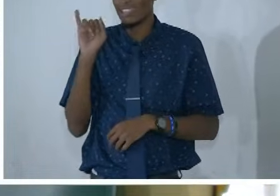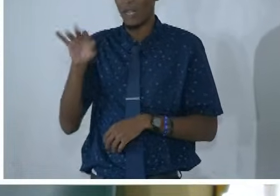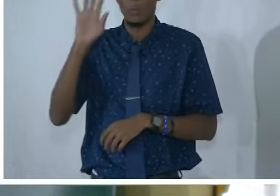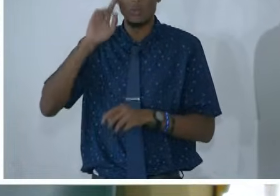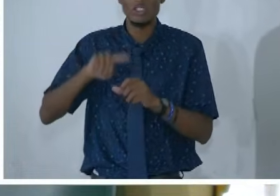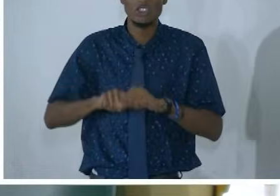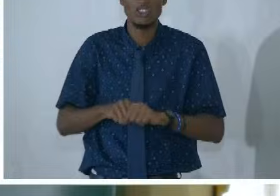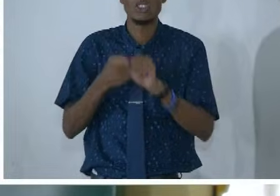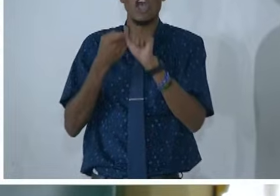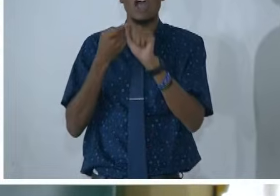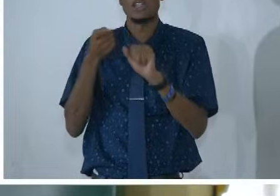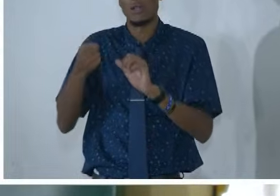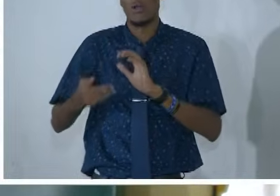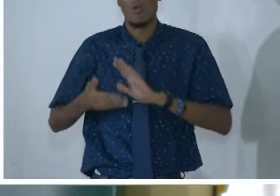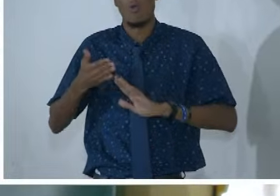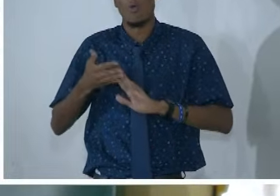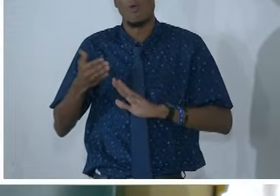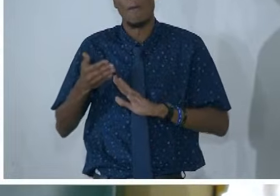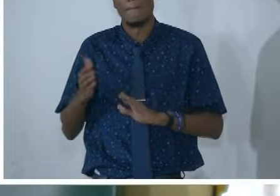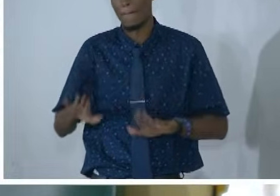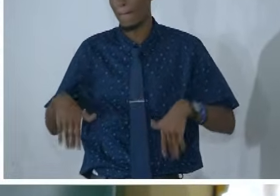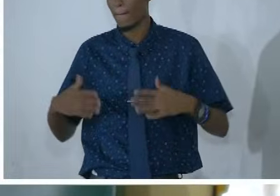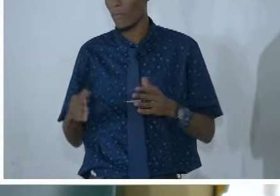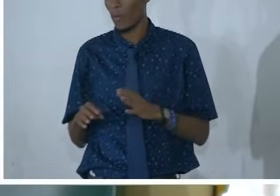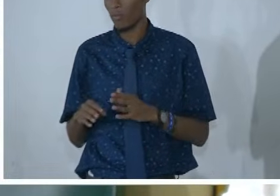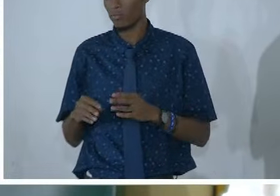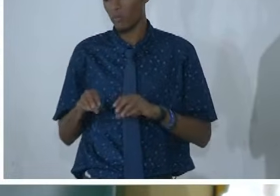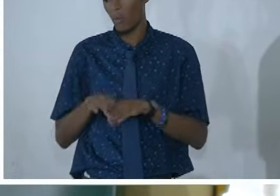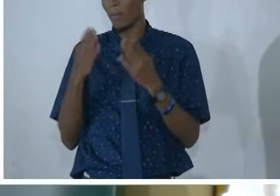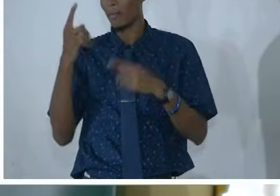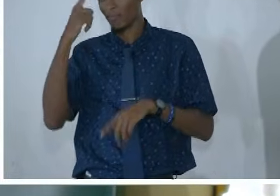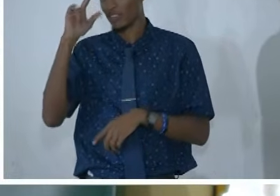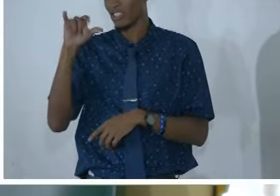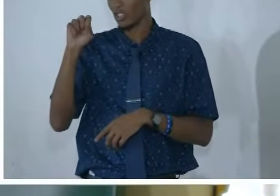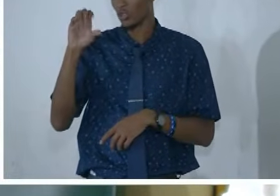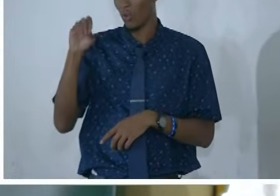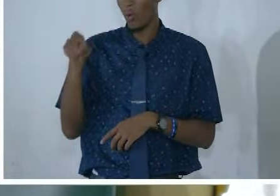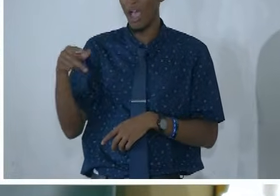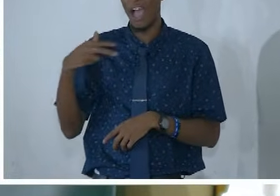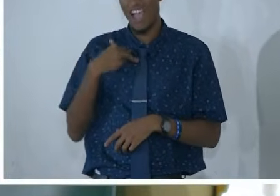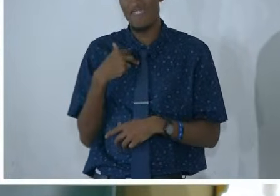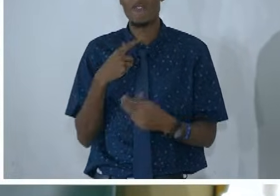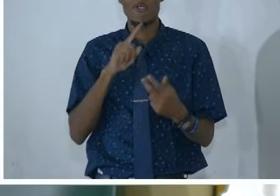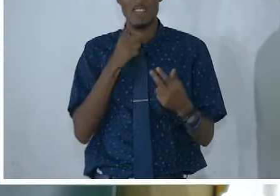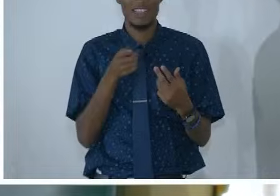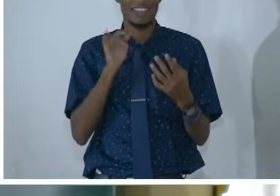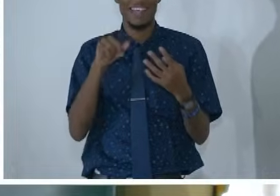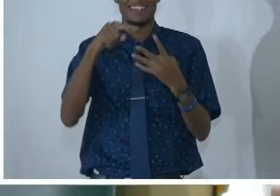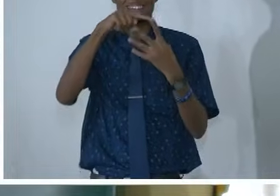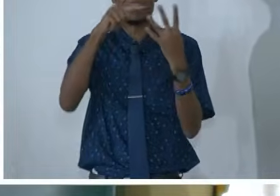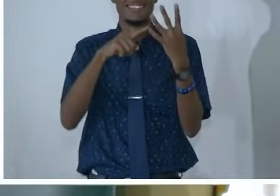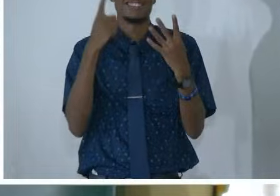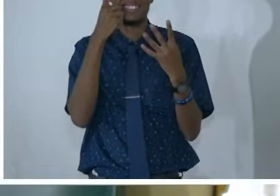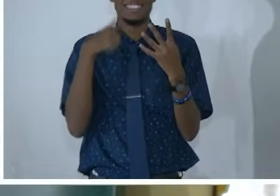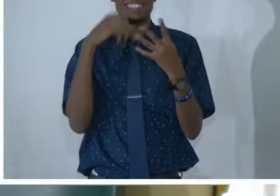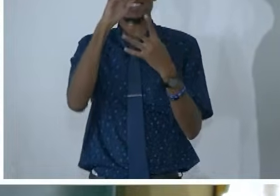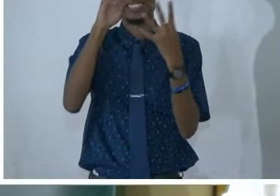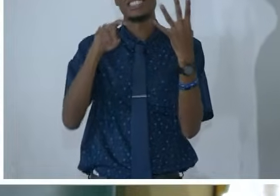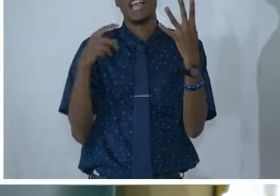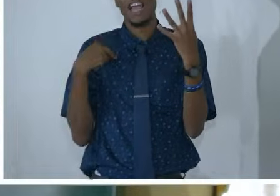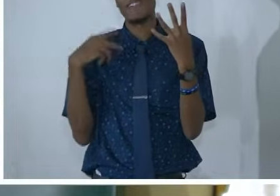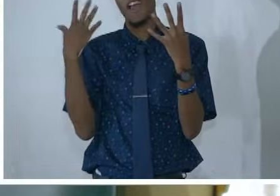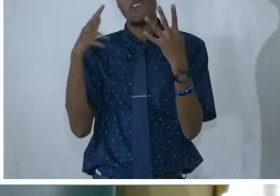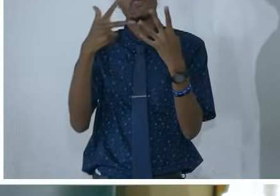phase reopening. In fairness to JISTV, they did 3 out of the 4, right? So they started the